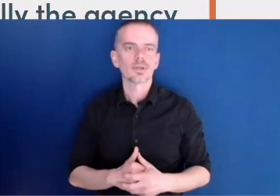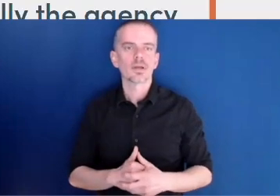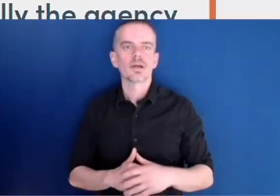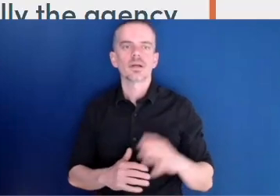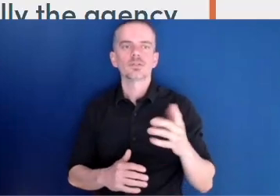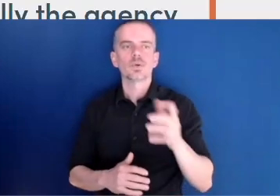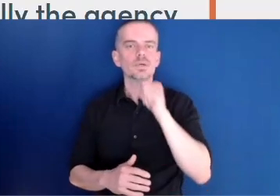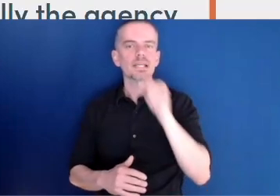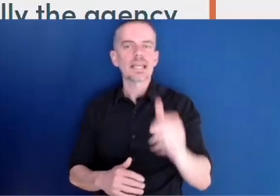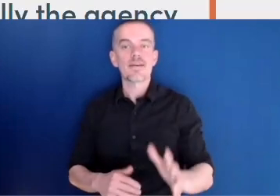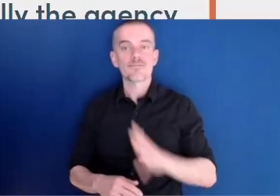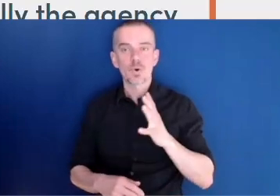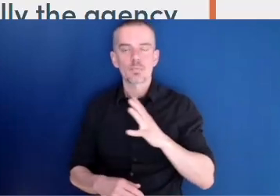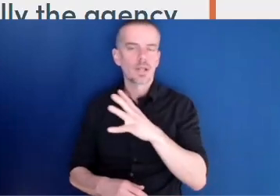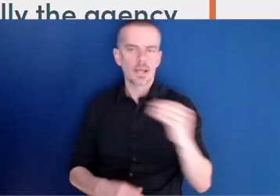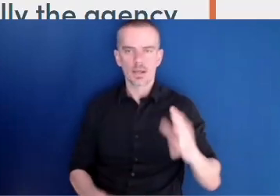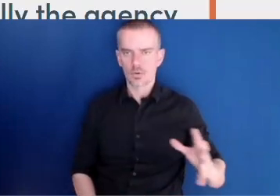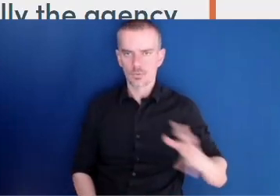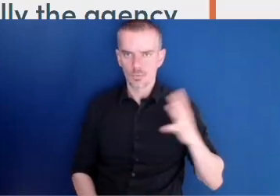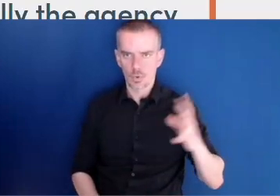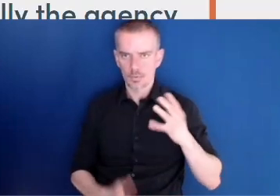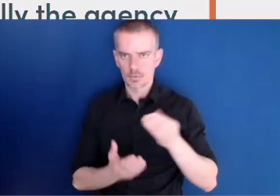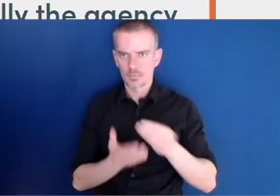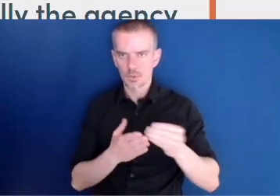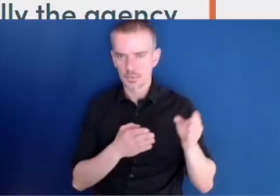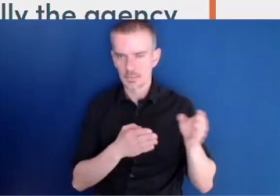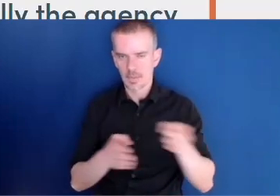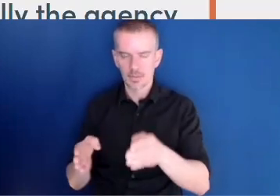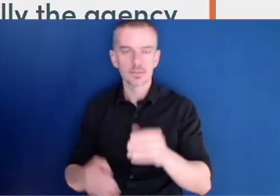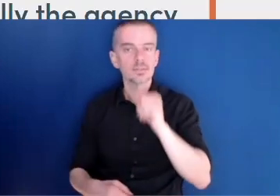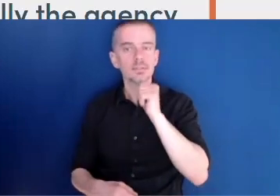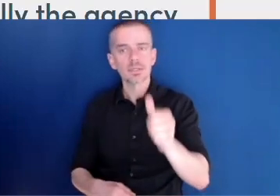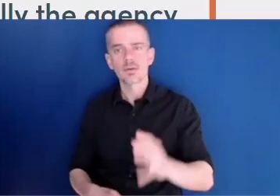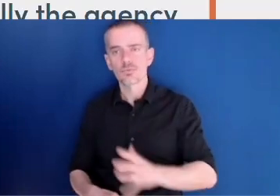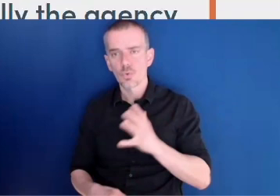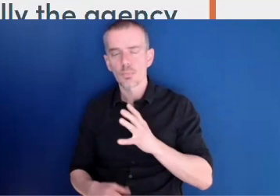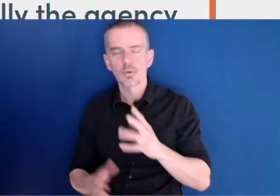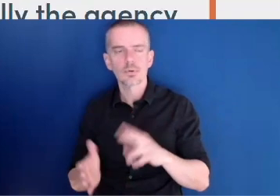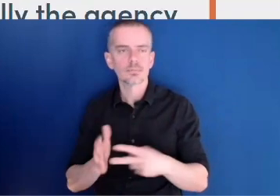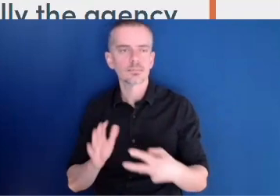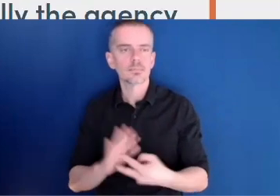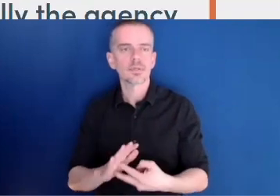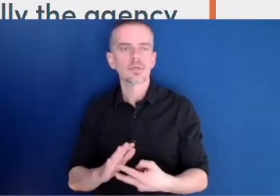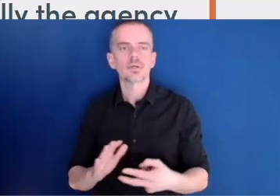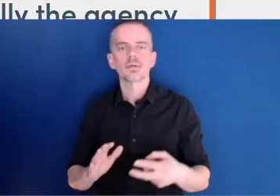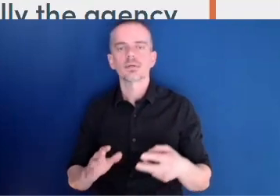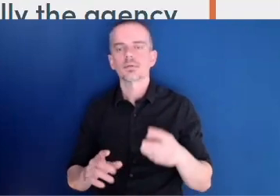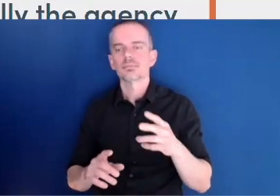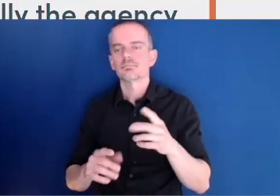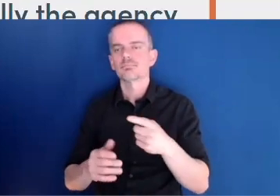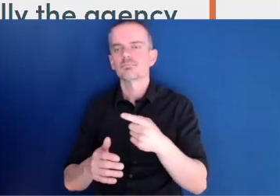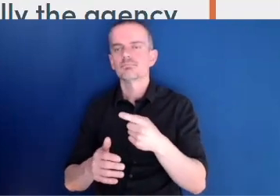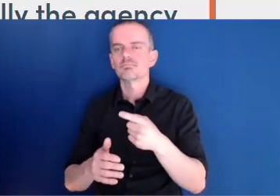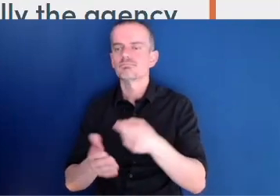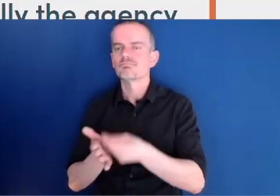there's informal and there's formal procurement methods. So informal methods are going to apply to expenditures